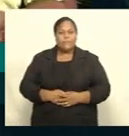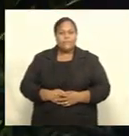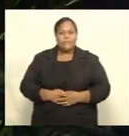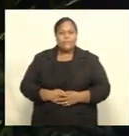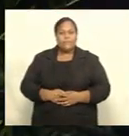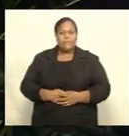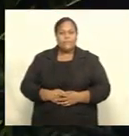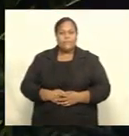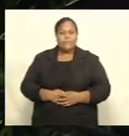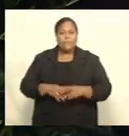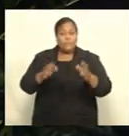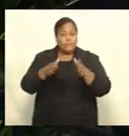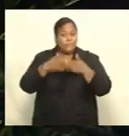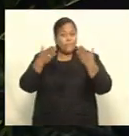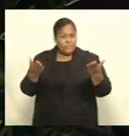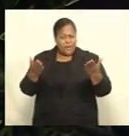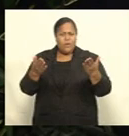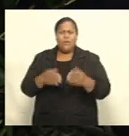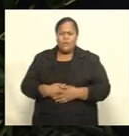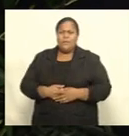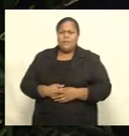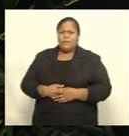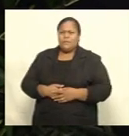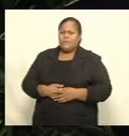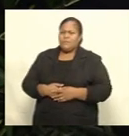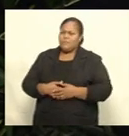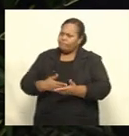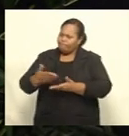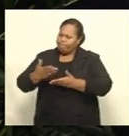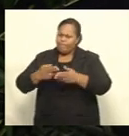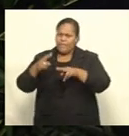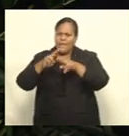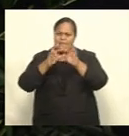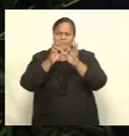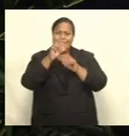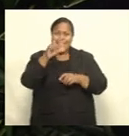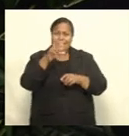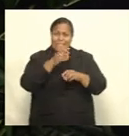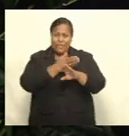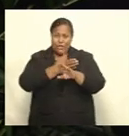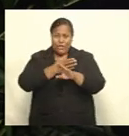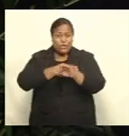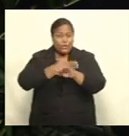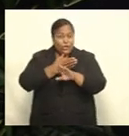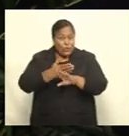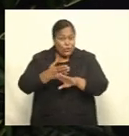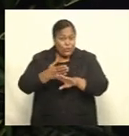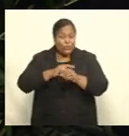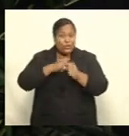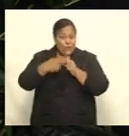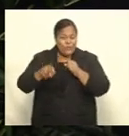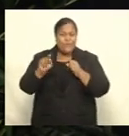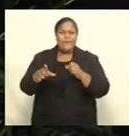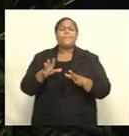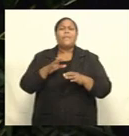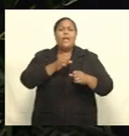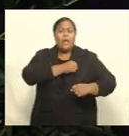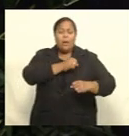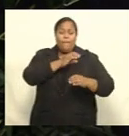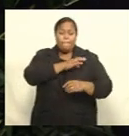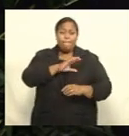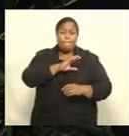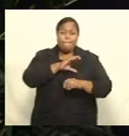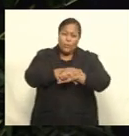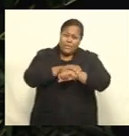Edwin, speaking exclusively to FBC News, Acting Commissioner of Police Rusiati Tunrawu says curfew will be